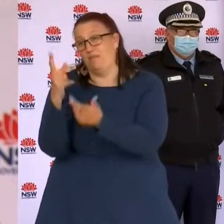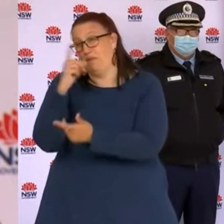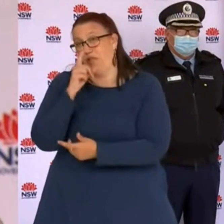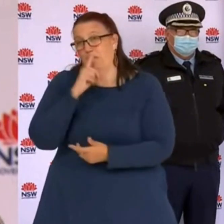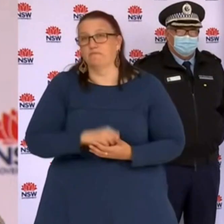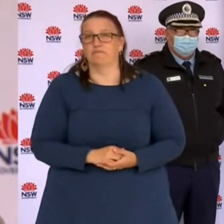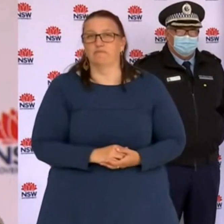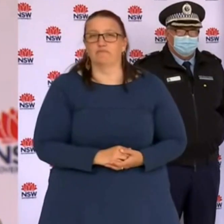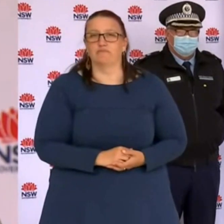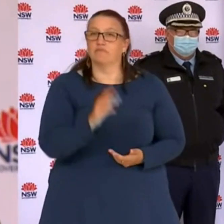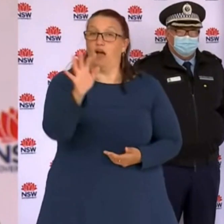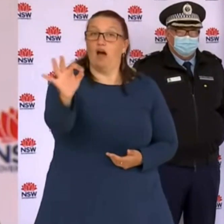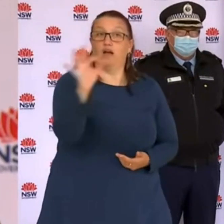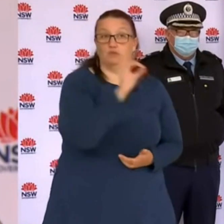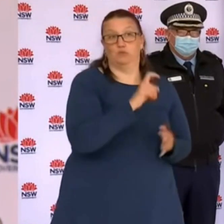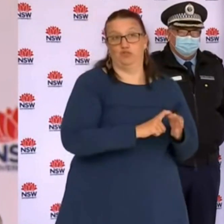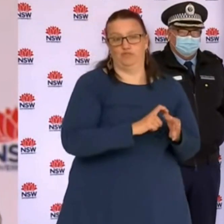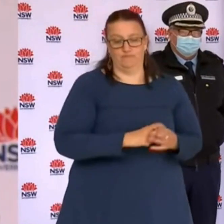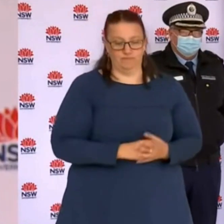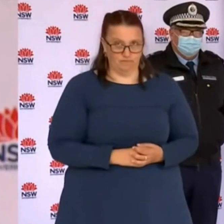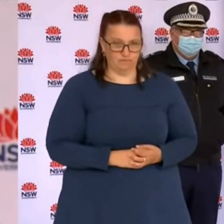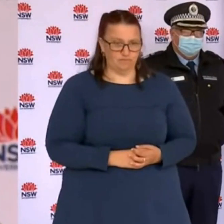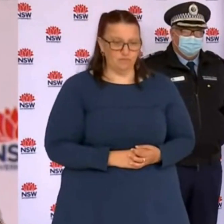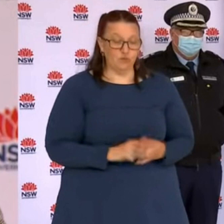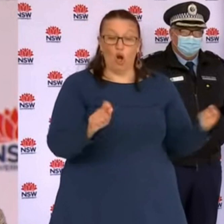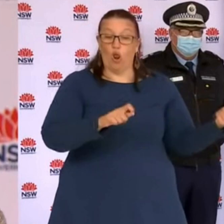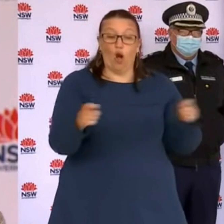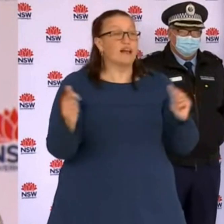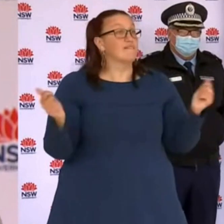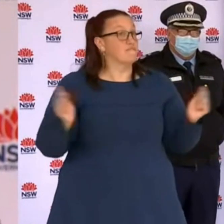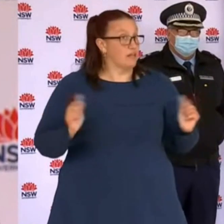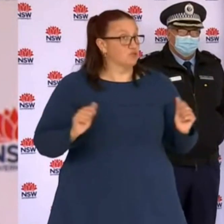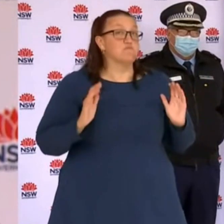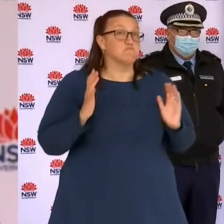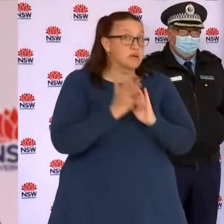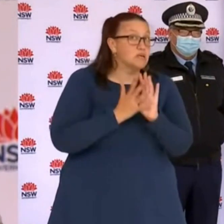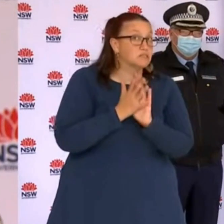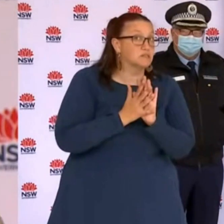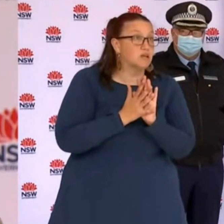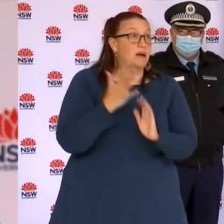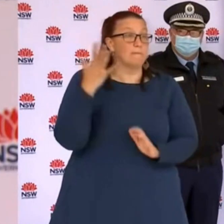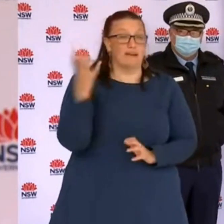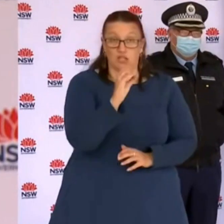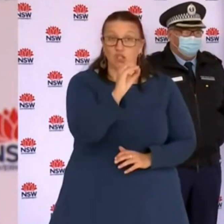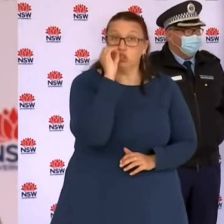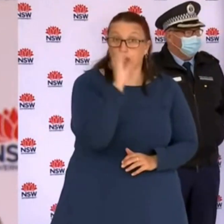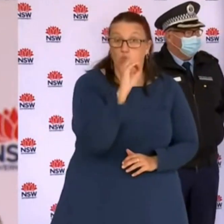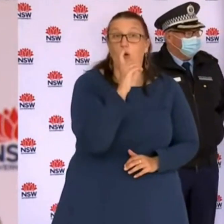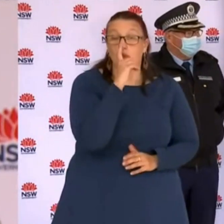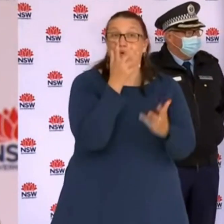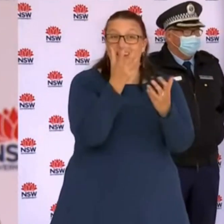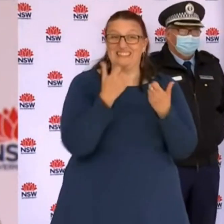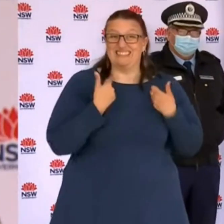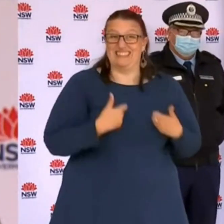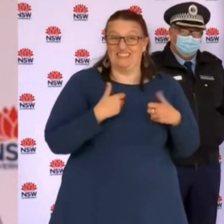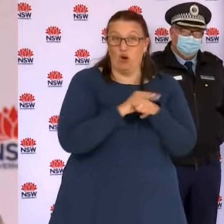Do we need to get to zero community transmission to get out of this? We can't live with Delta. We're not vaccinated. Do we need to get to zero? And